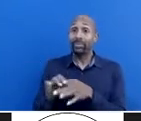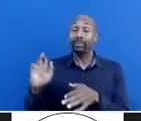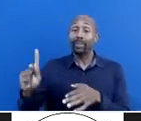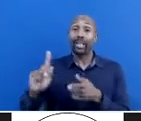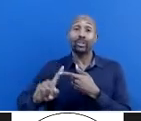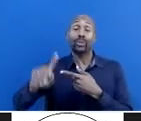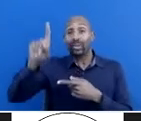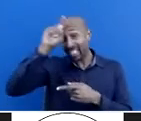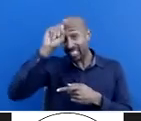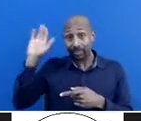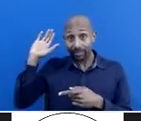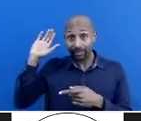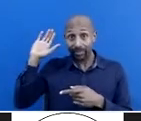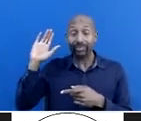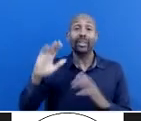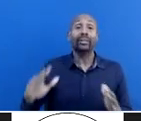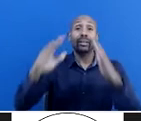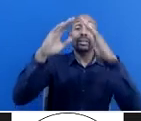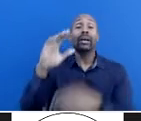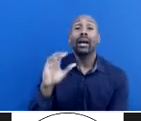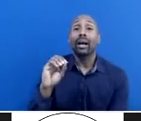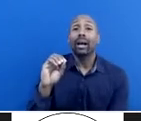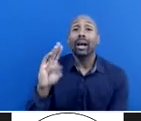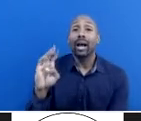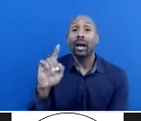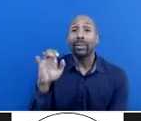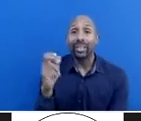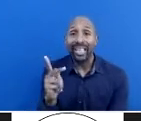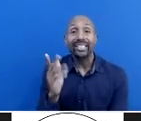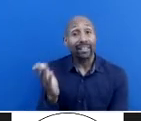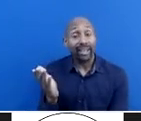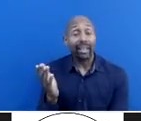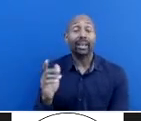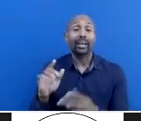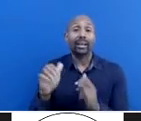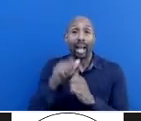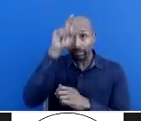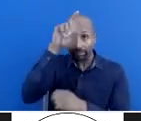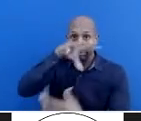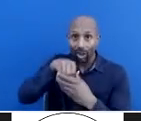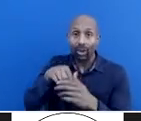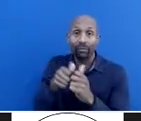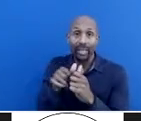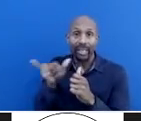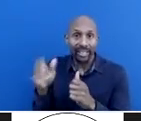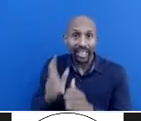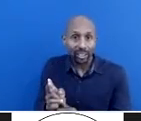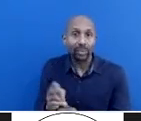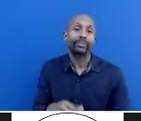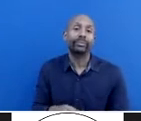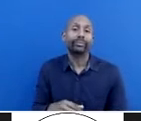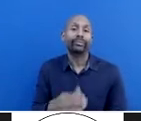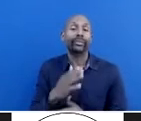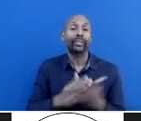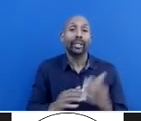the obelisk, the engagement with Pharaoh. Some of this mediated through X-Clan lyrics,